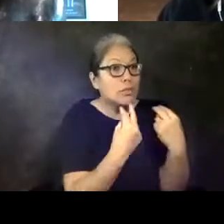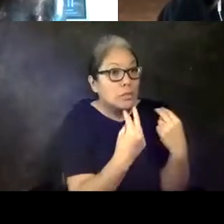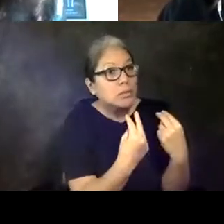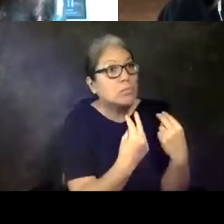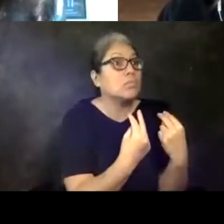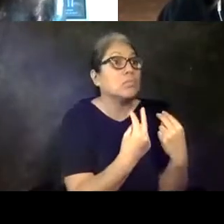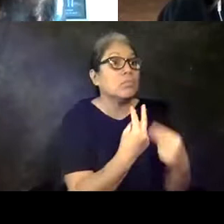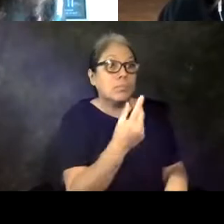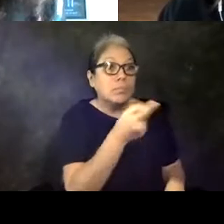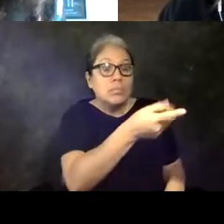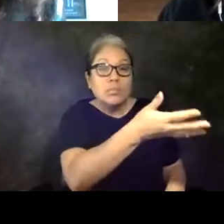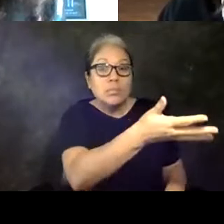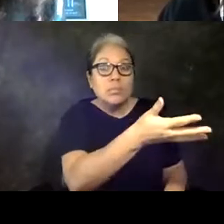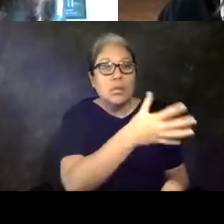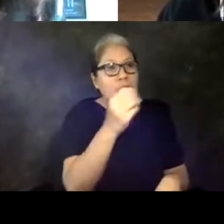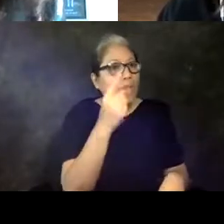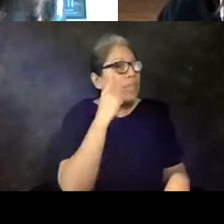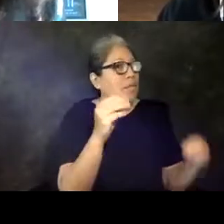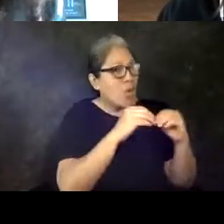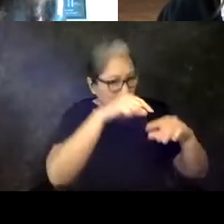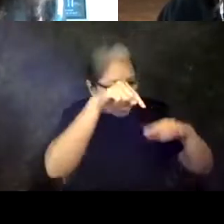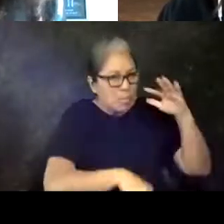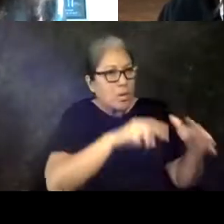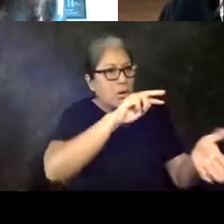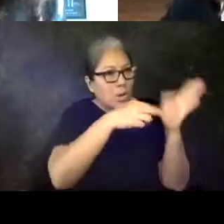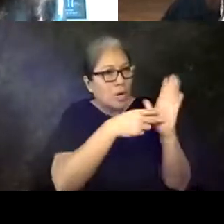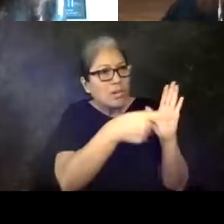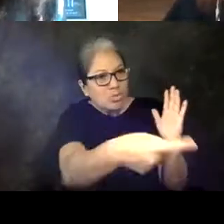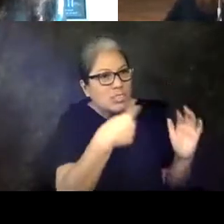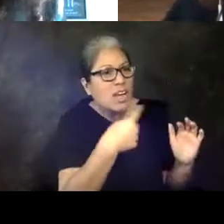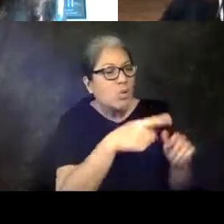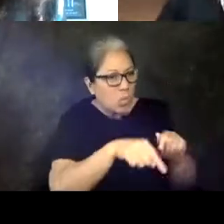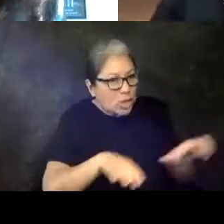maybe think a little deeper about what it is that they're saying and doing.